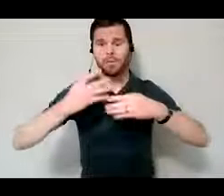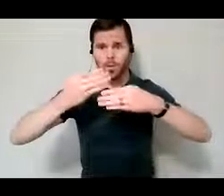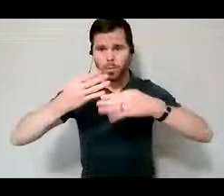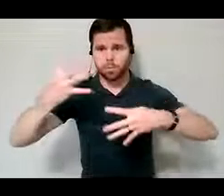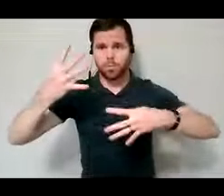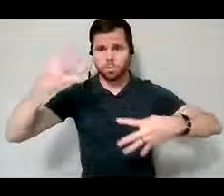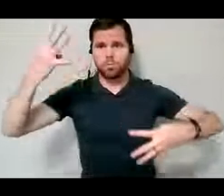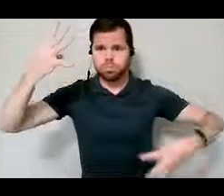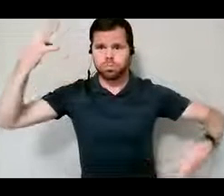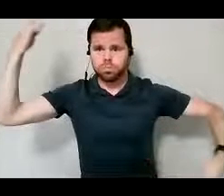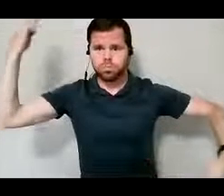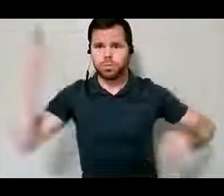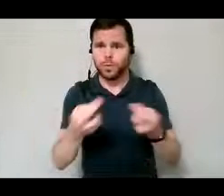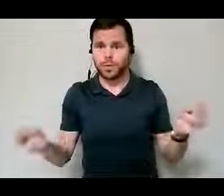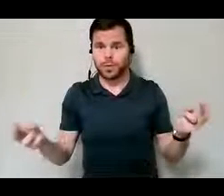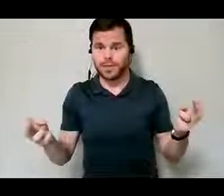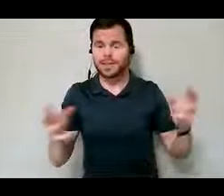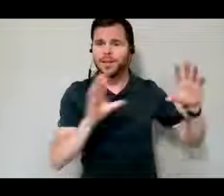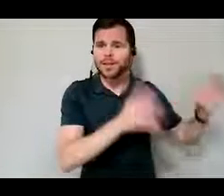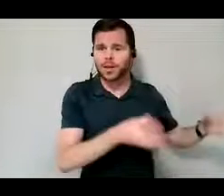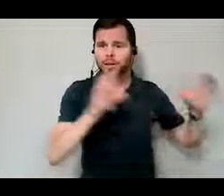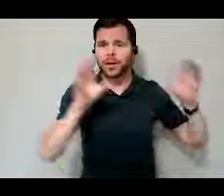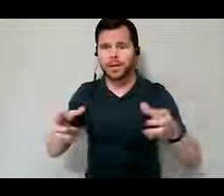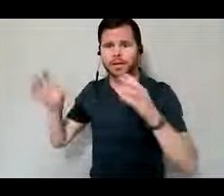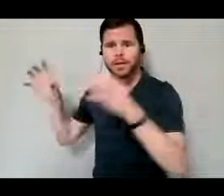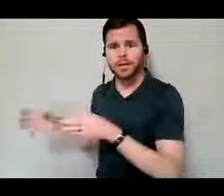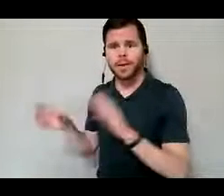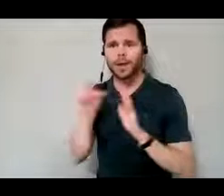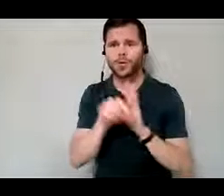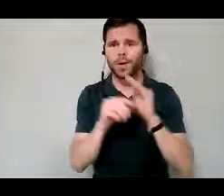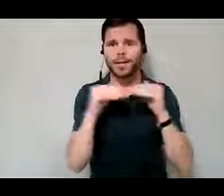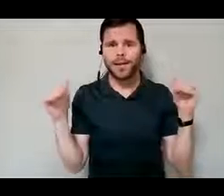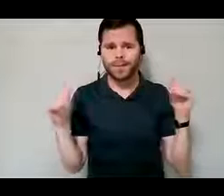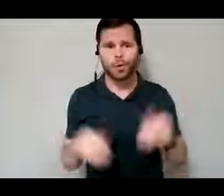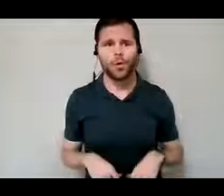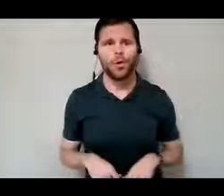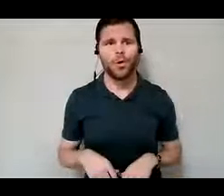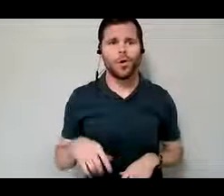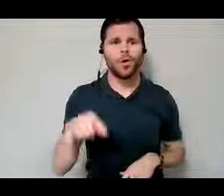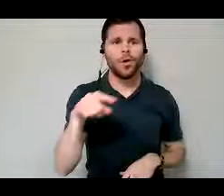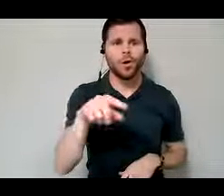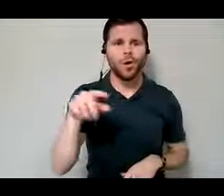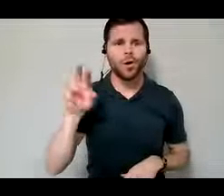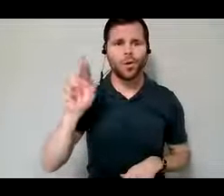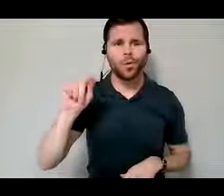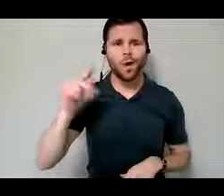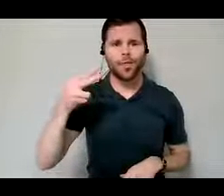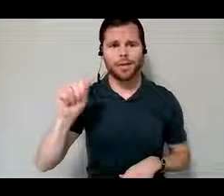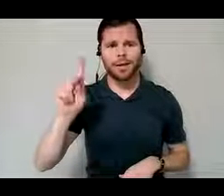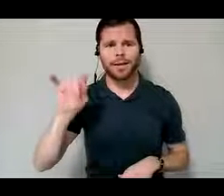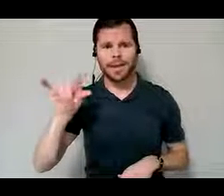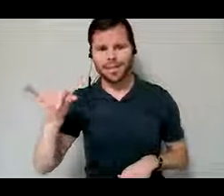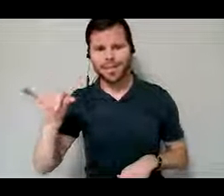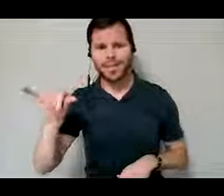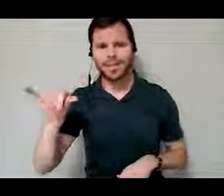grade level. So you have Rotha Kelly, one of our RTs, does a ton of resources